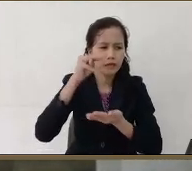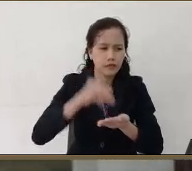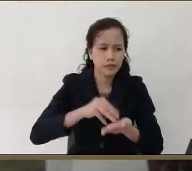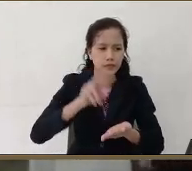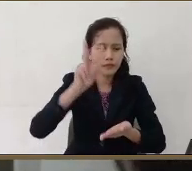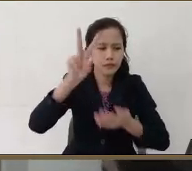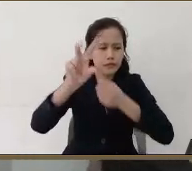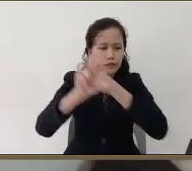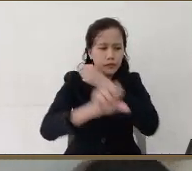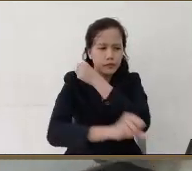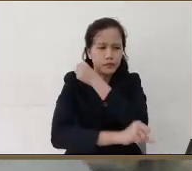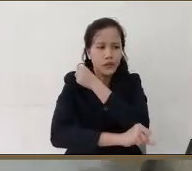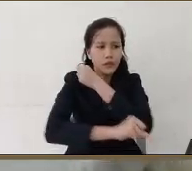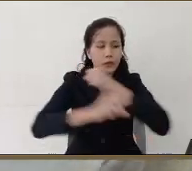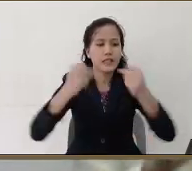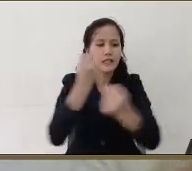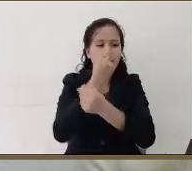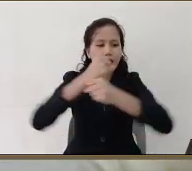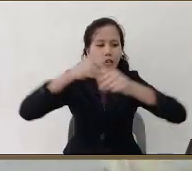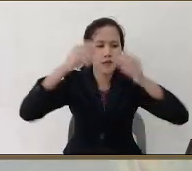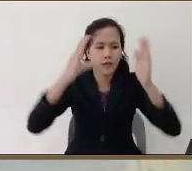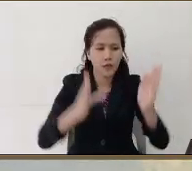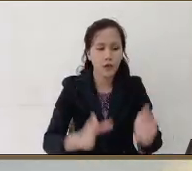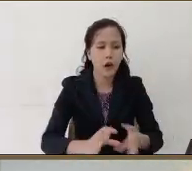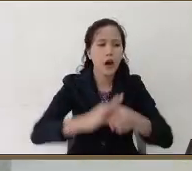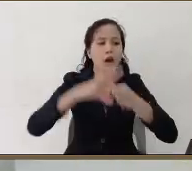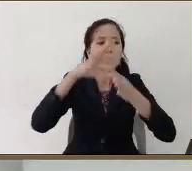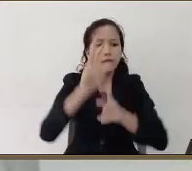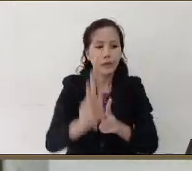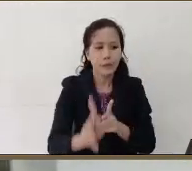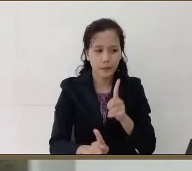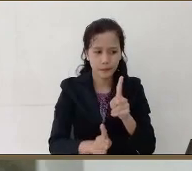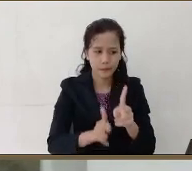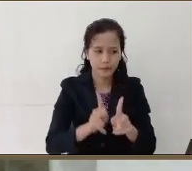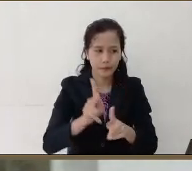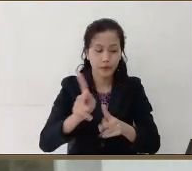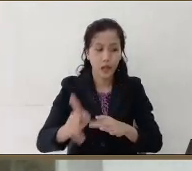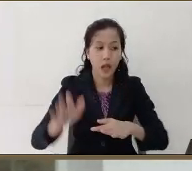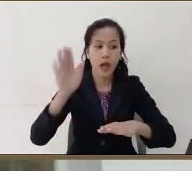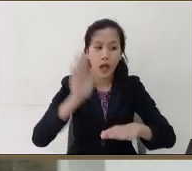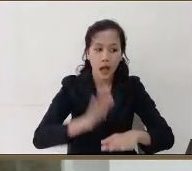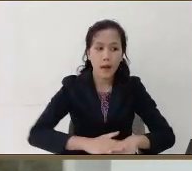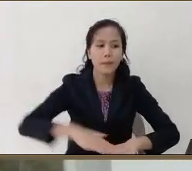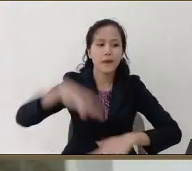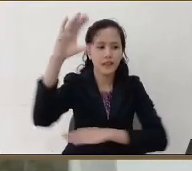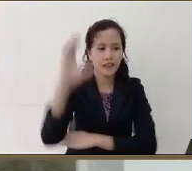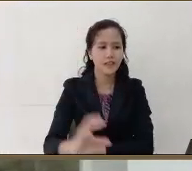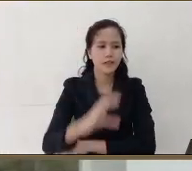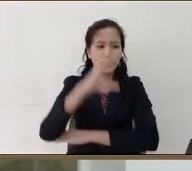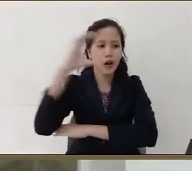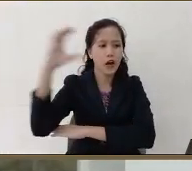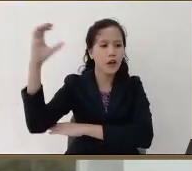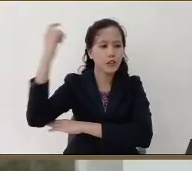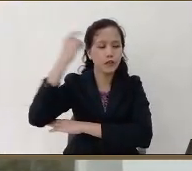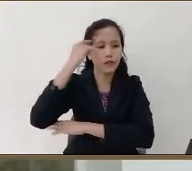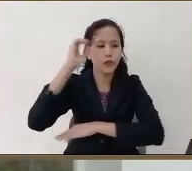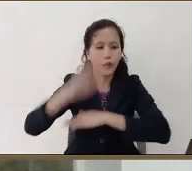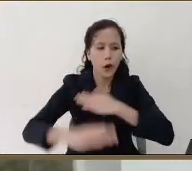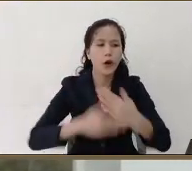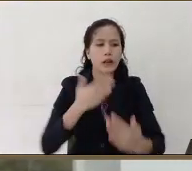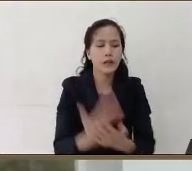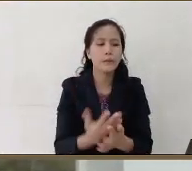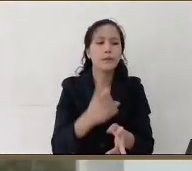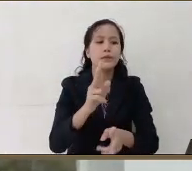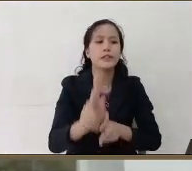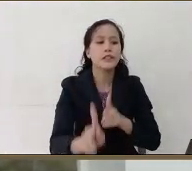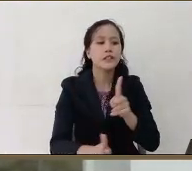between two thieves was the savior of the world, upon that cross for